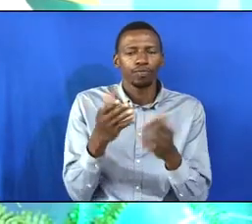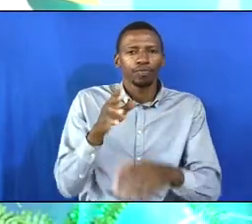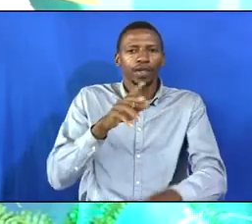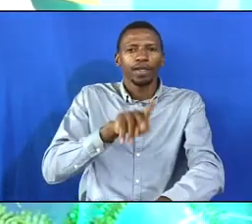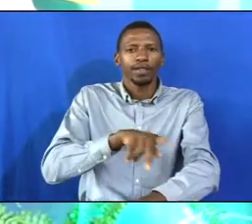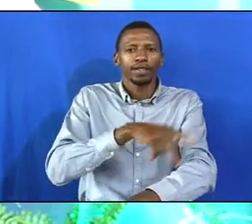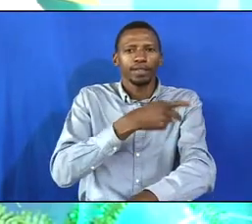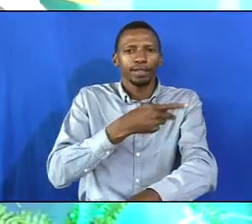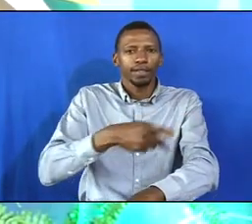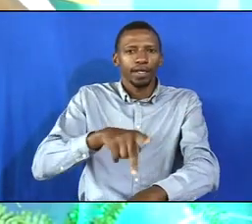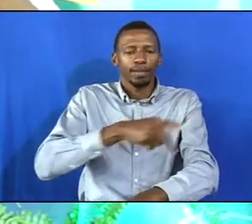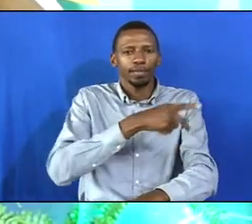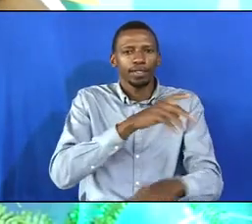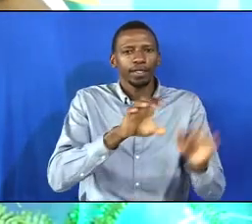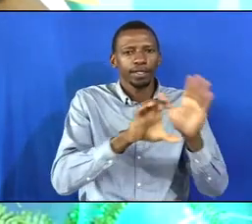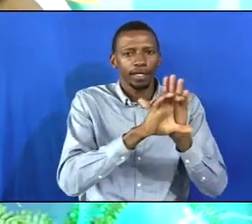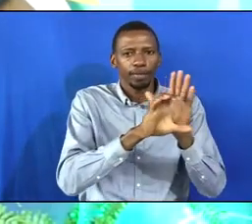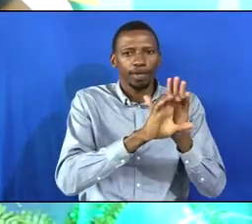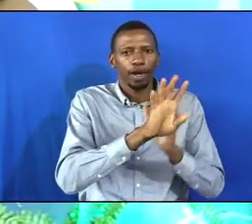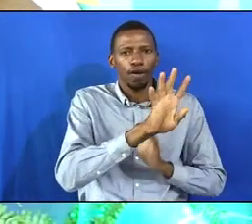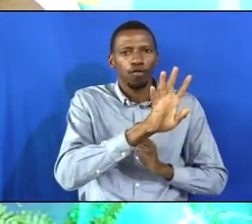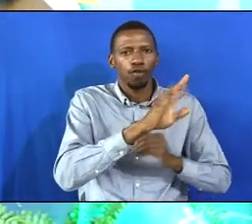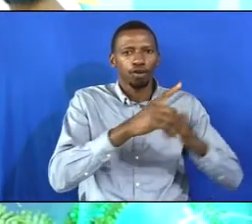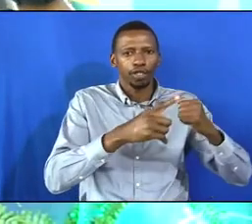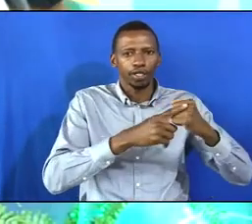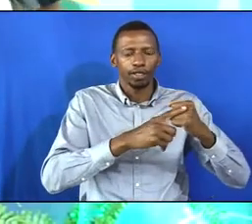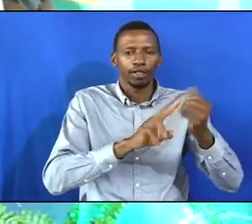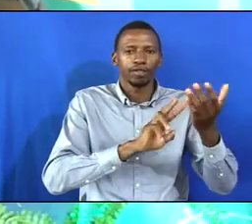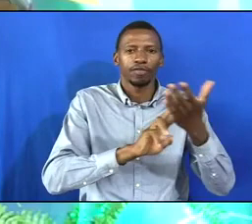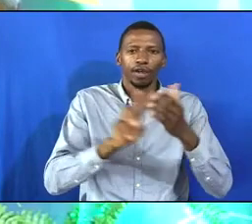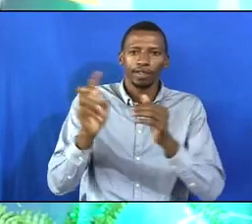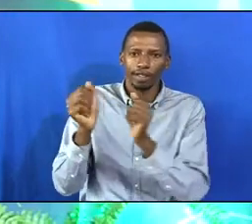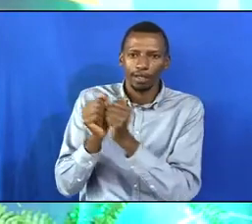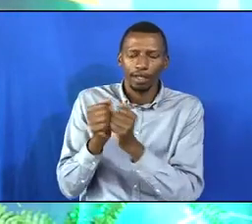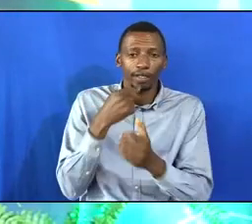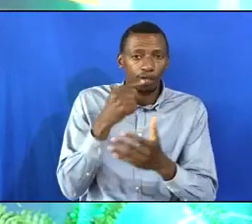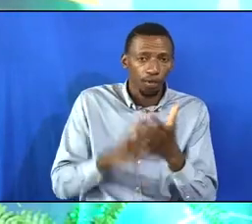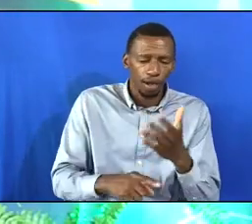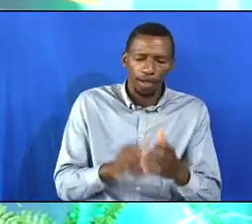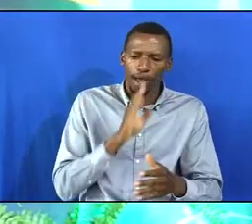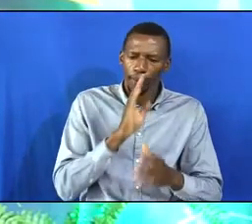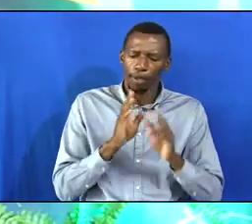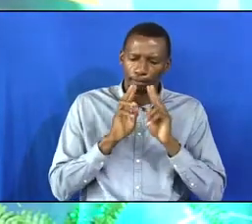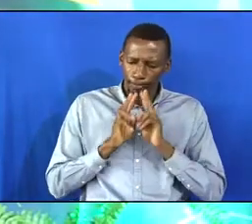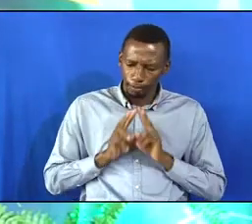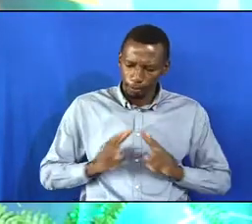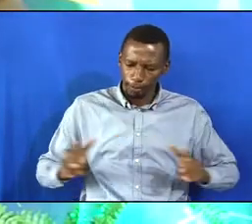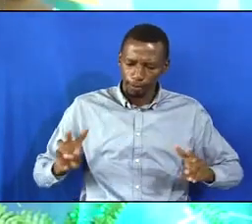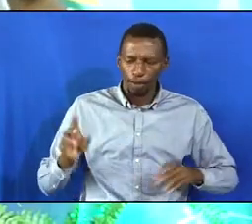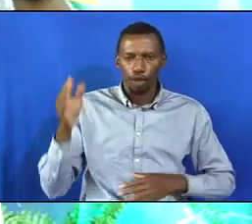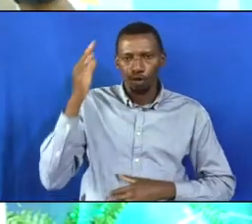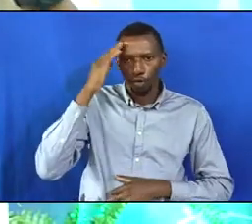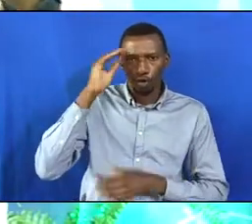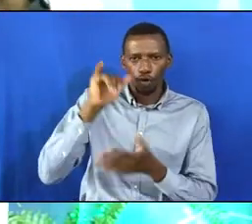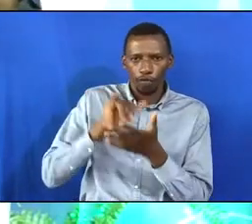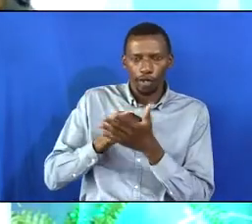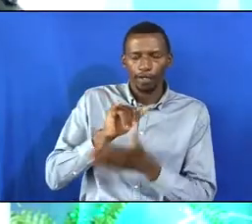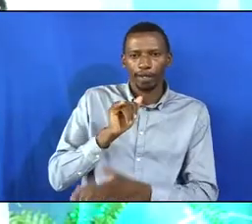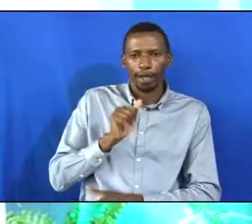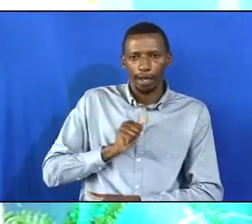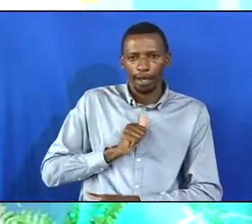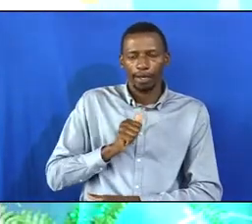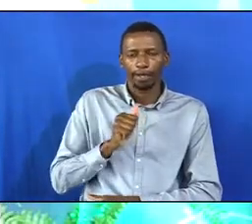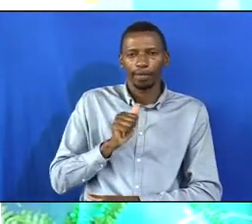Psalms 46 verse 10. It says, be still and know that I'm what? I'm the Lord. So